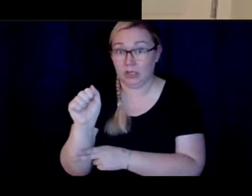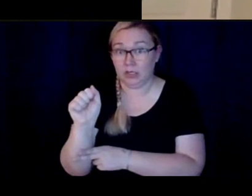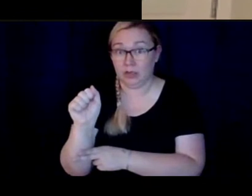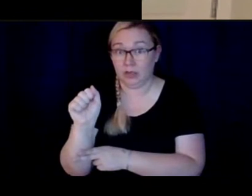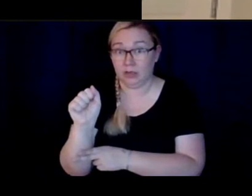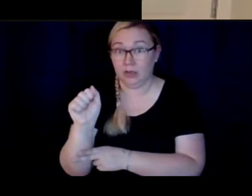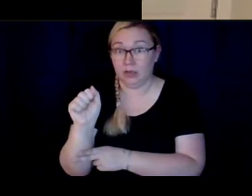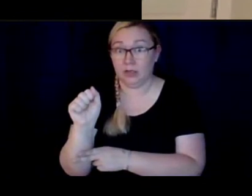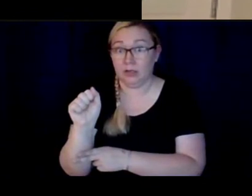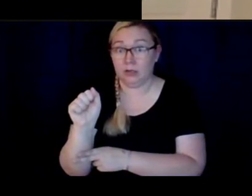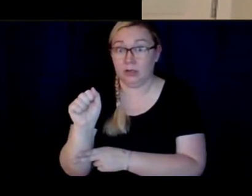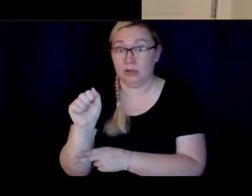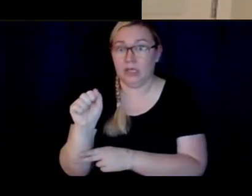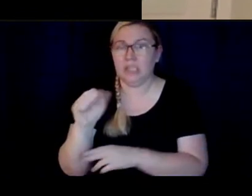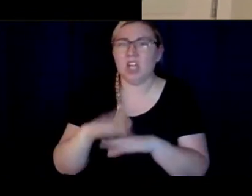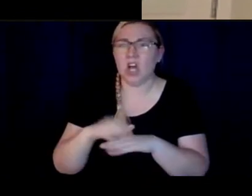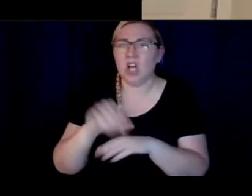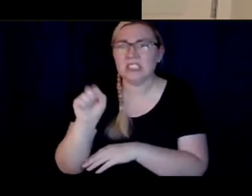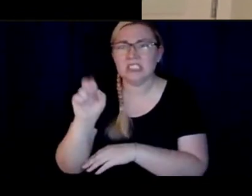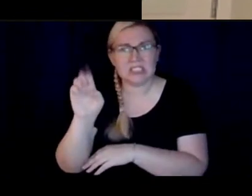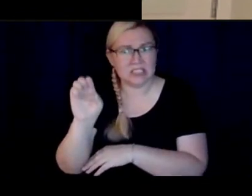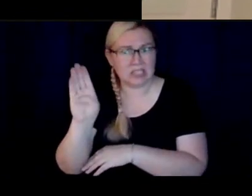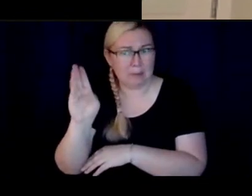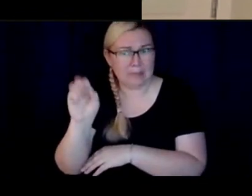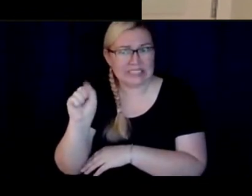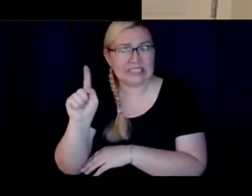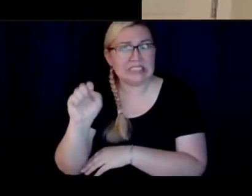It's on Substack,